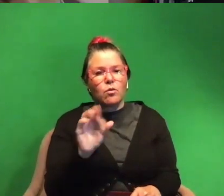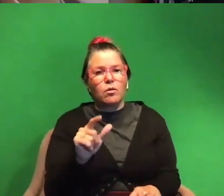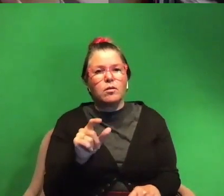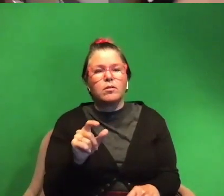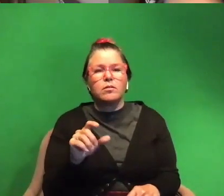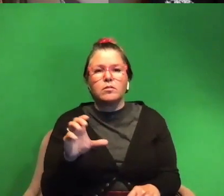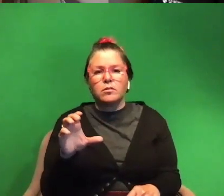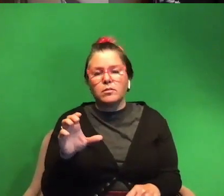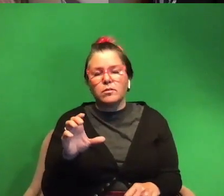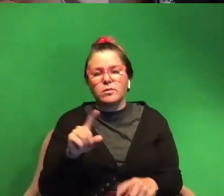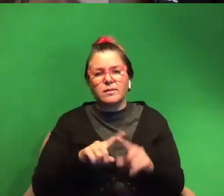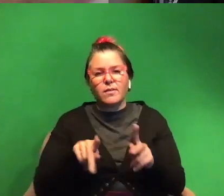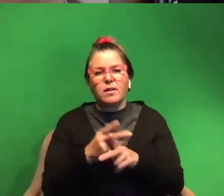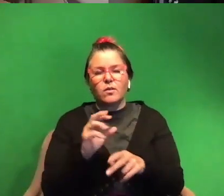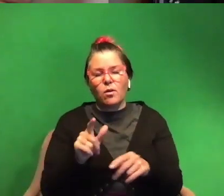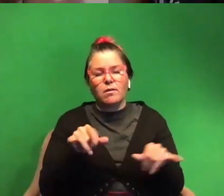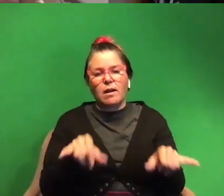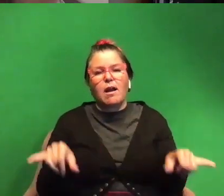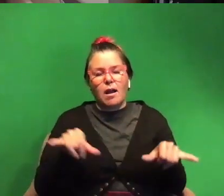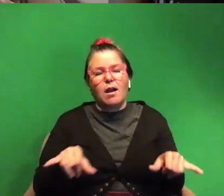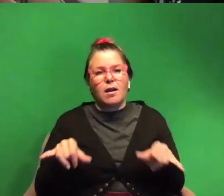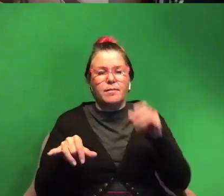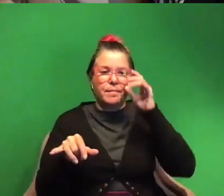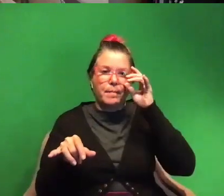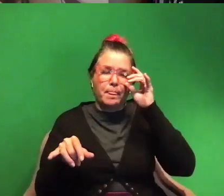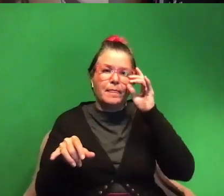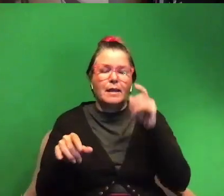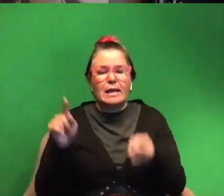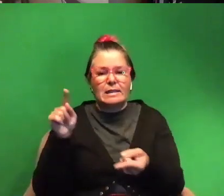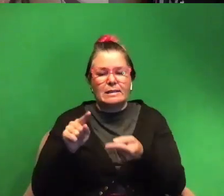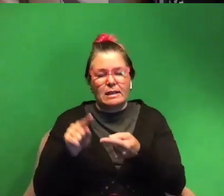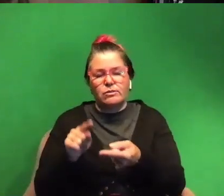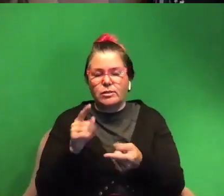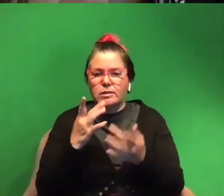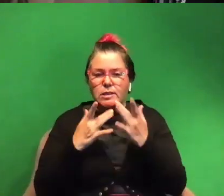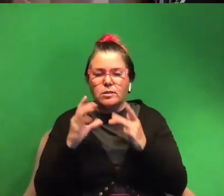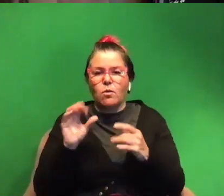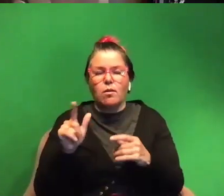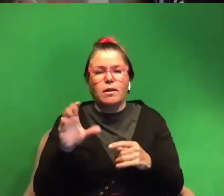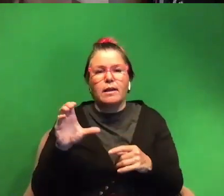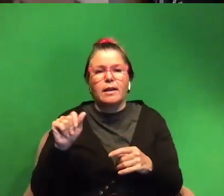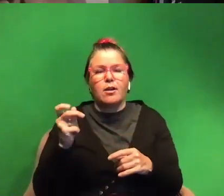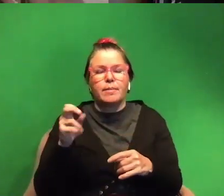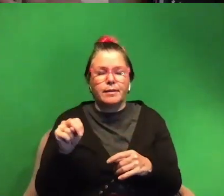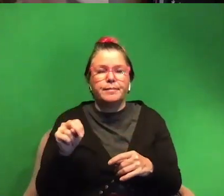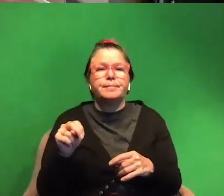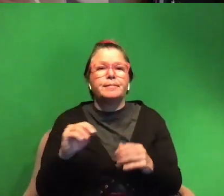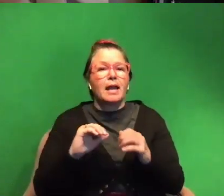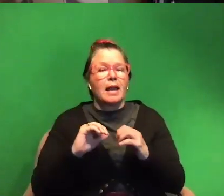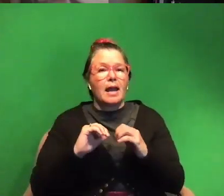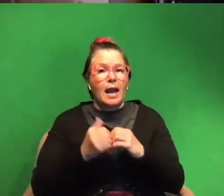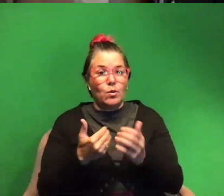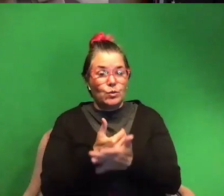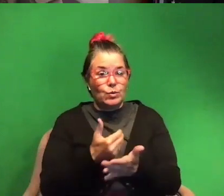Cropera cervicornis, which is a really common and important endangered coral in the Caribbean, one of their primary ways of reproducing is actually